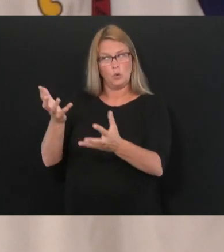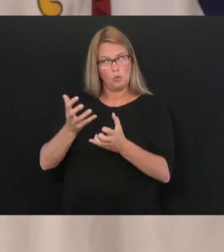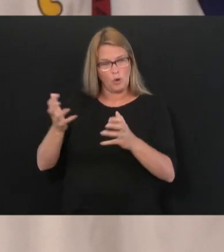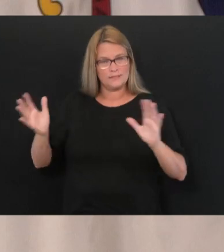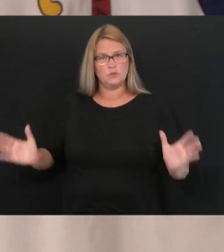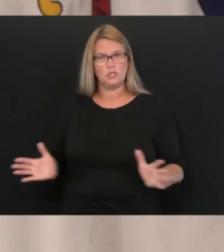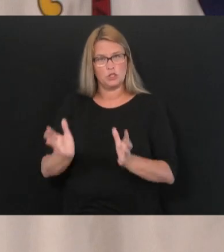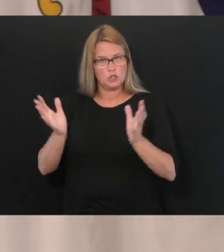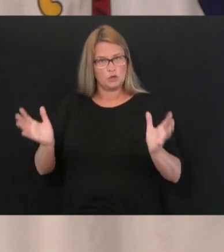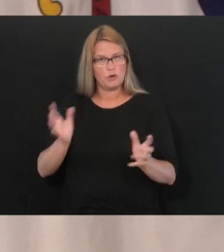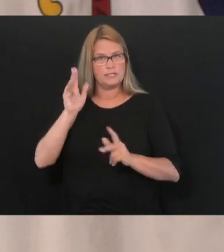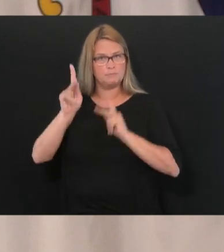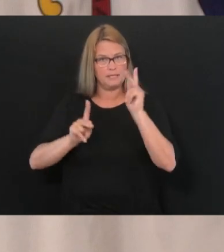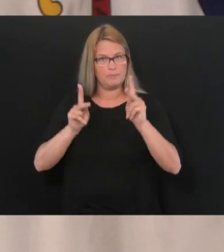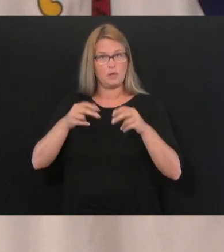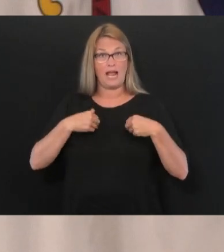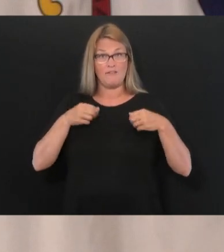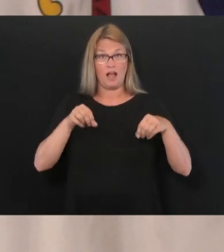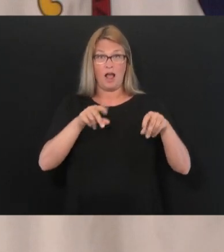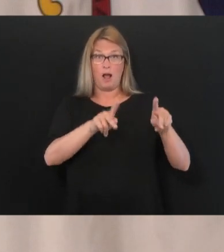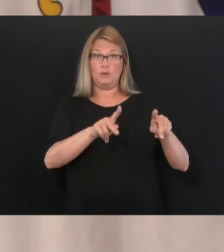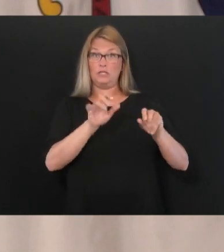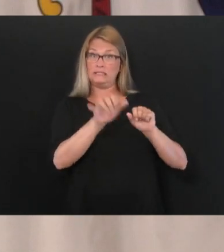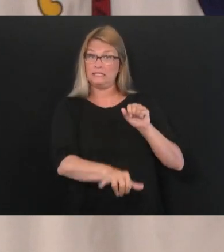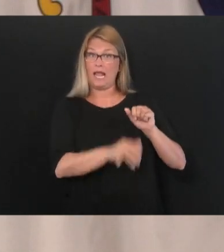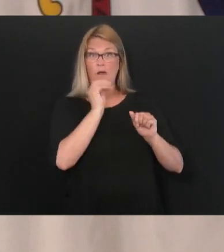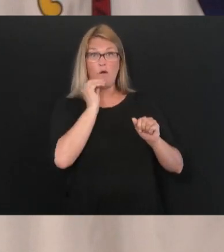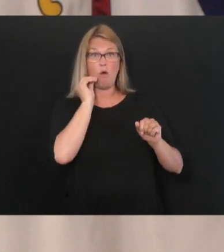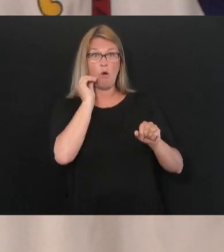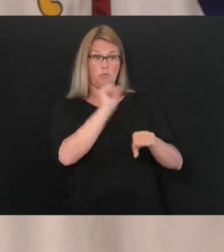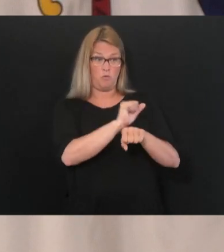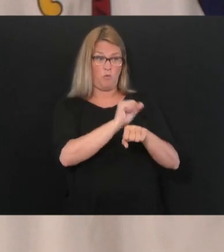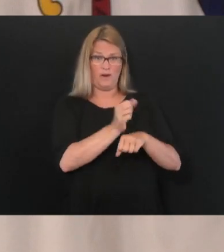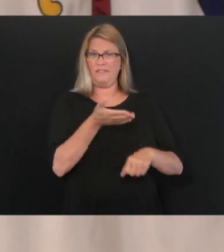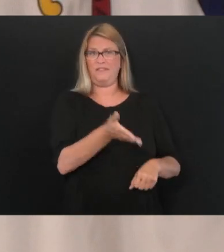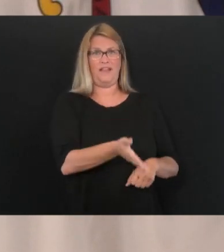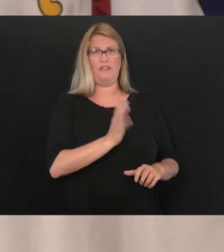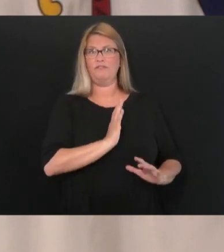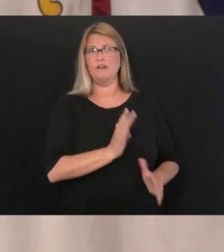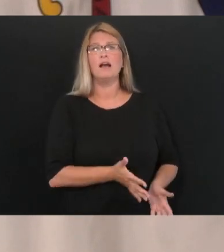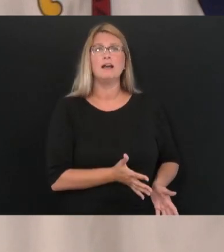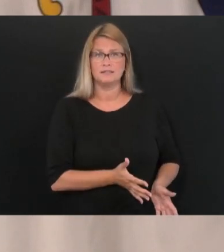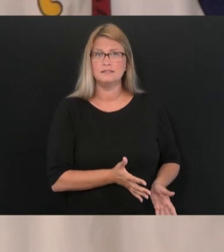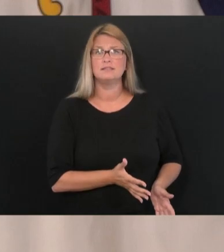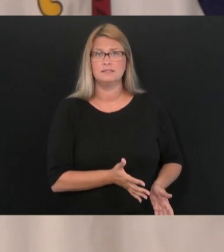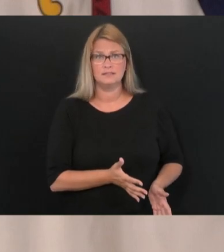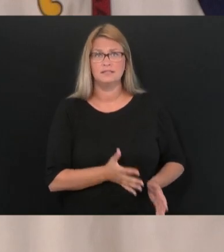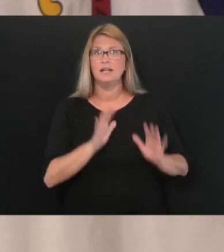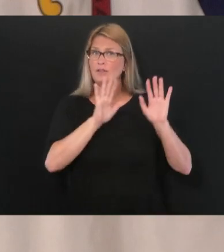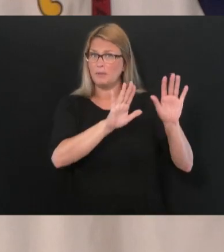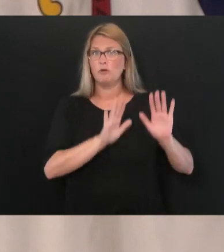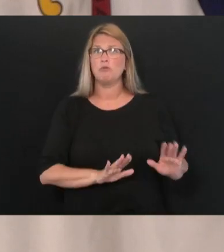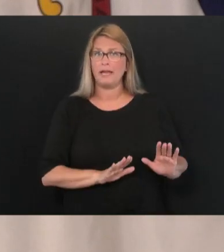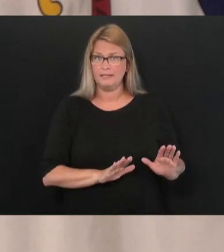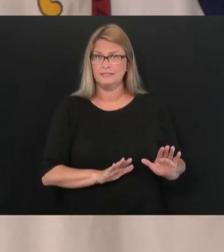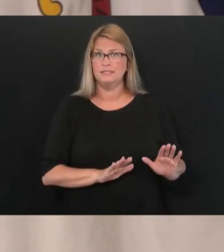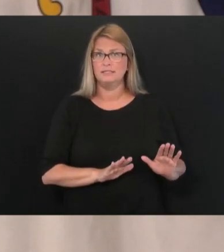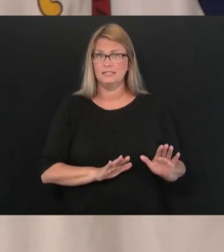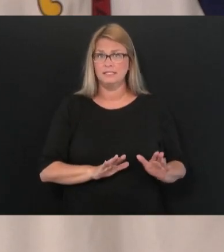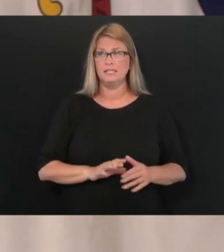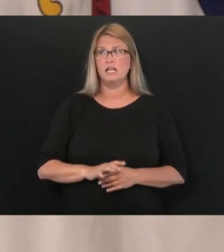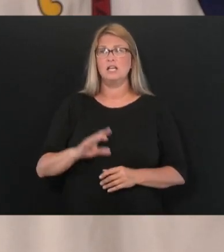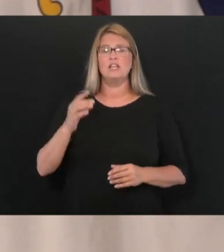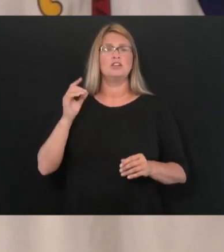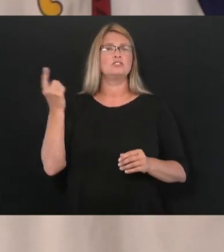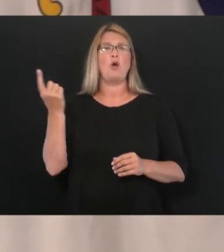you know, people to have the opportunity to work at home and get the work done there. And if we can get that done, that's great. You know, there's